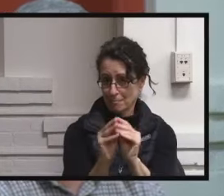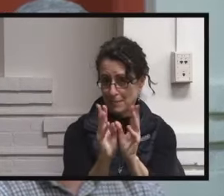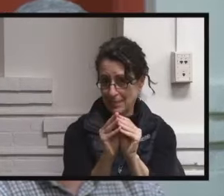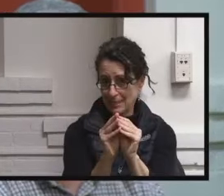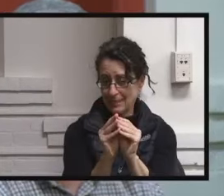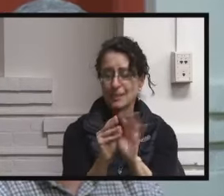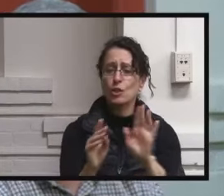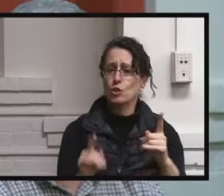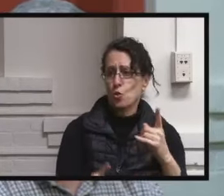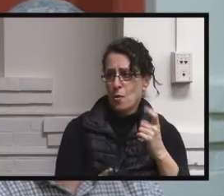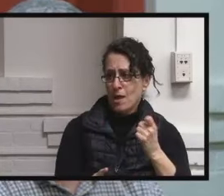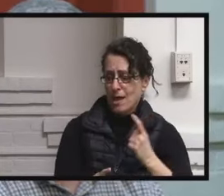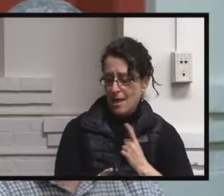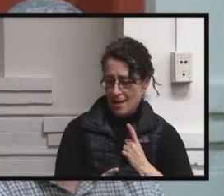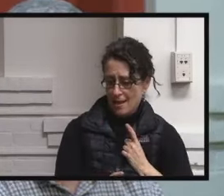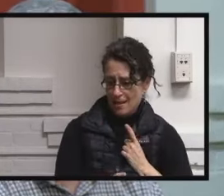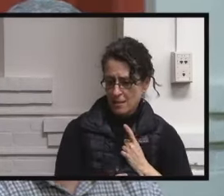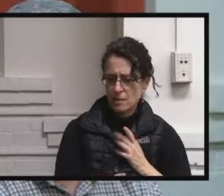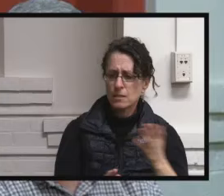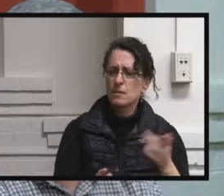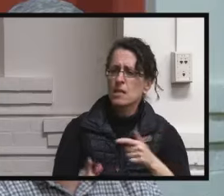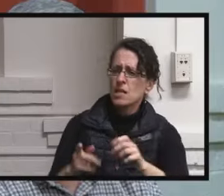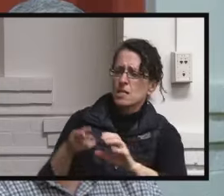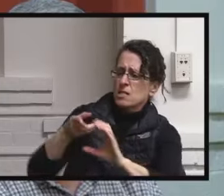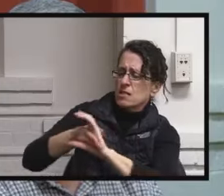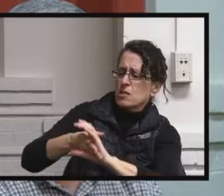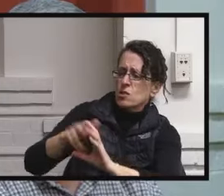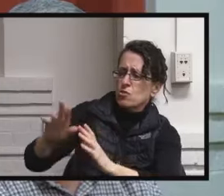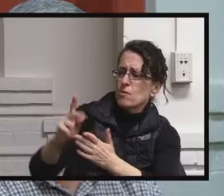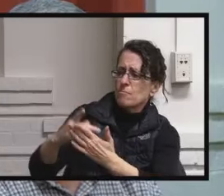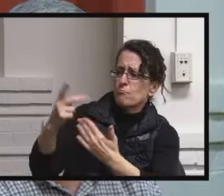asked for, what is the value of being in Windham Solid Waste